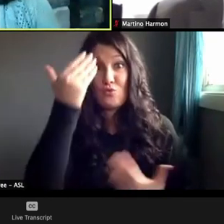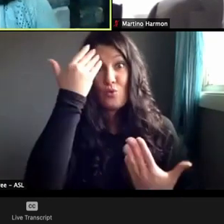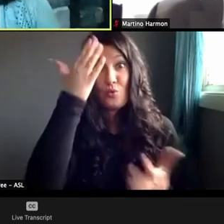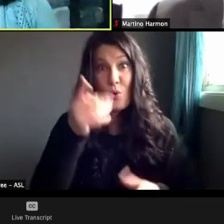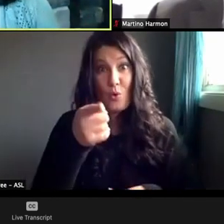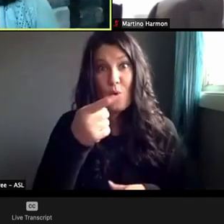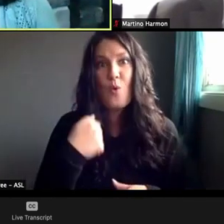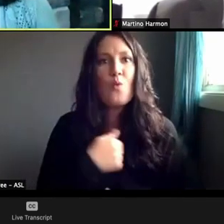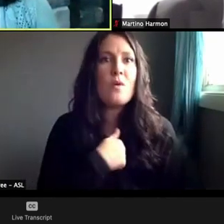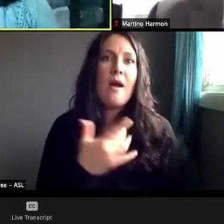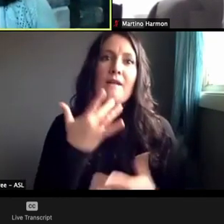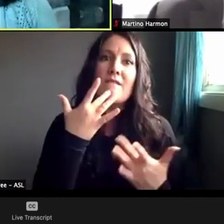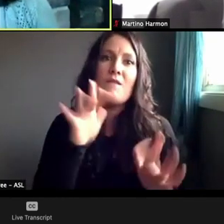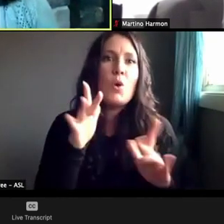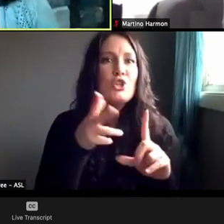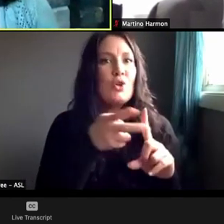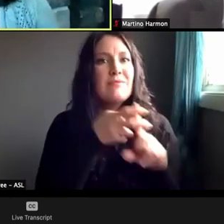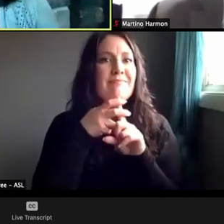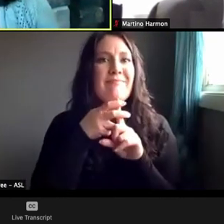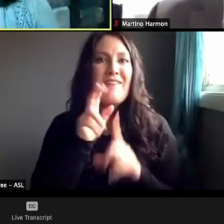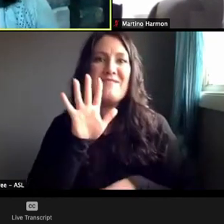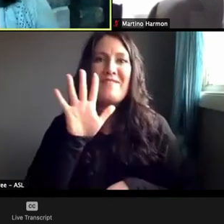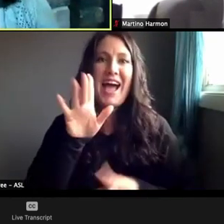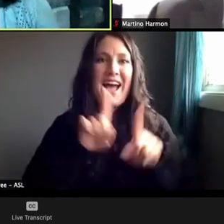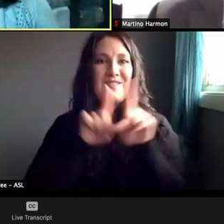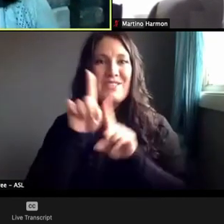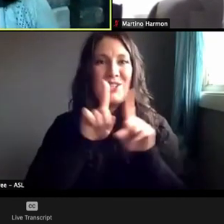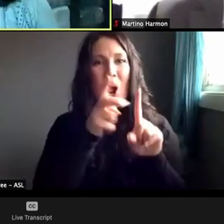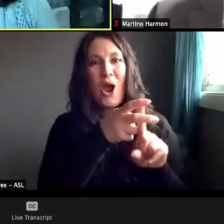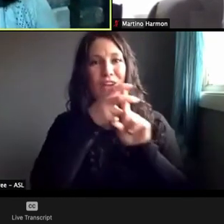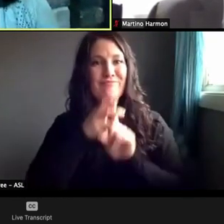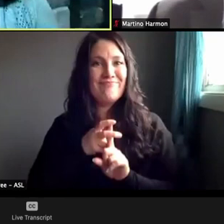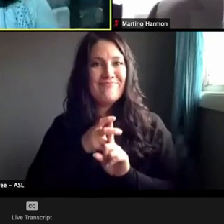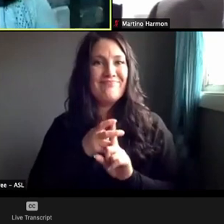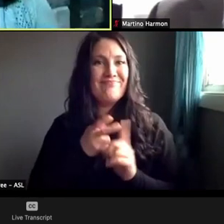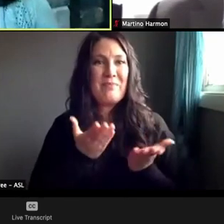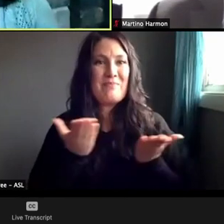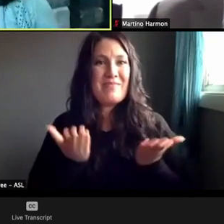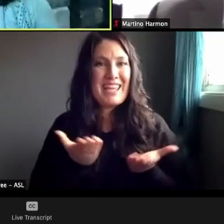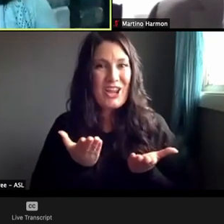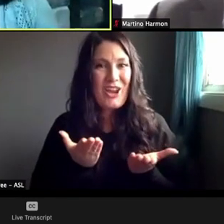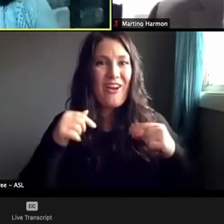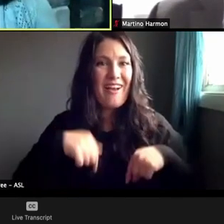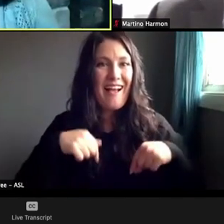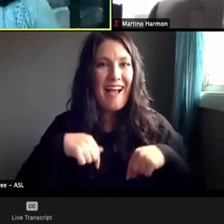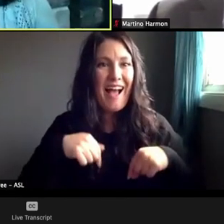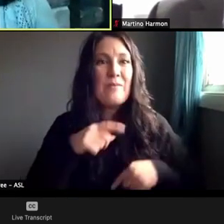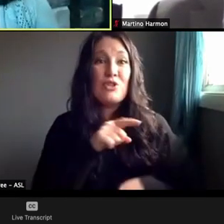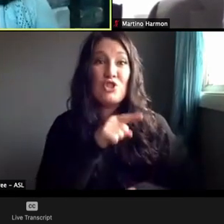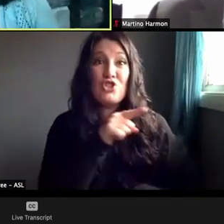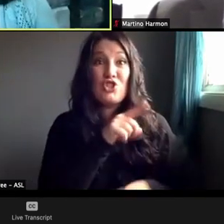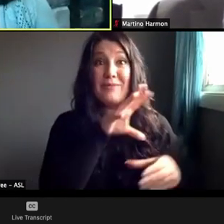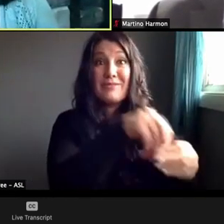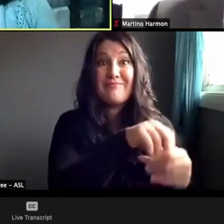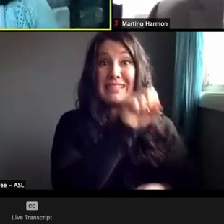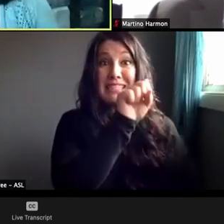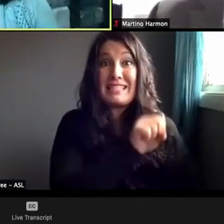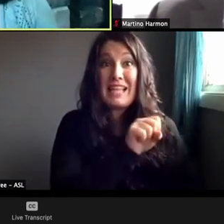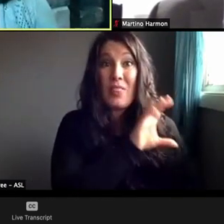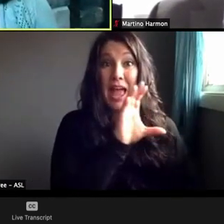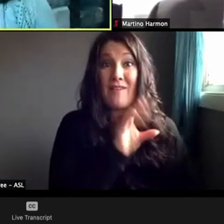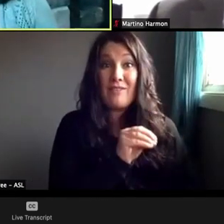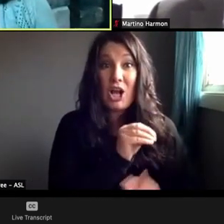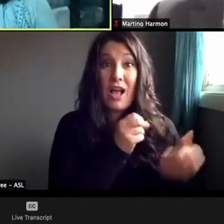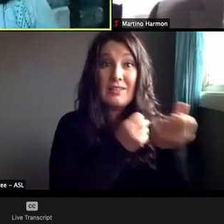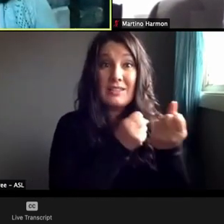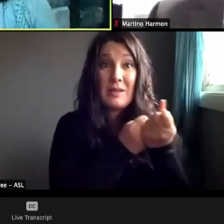her. She's like our five-star recruit. And we were able to bring her here, get her away from South Africa, actually, where she supported people